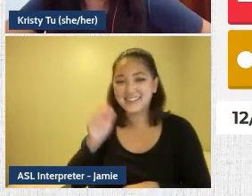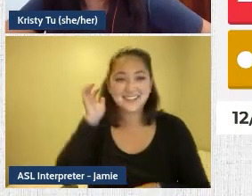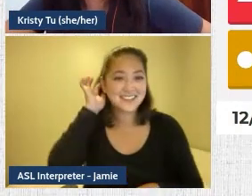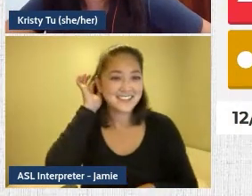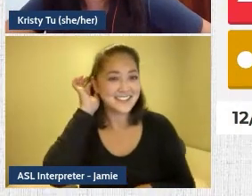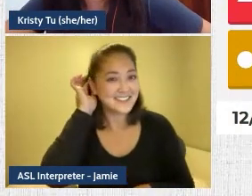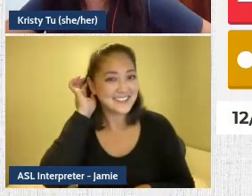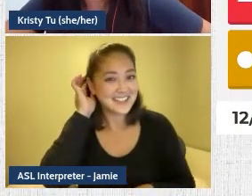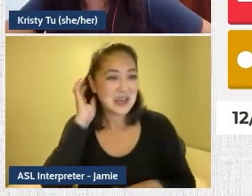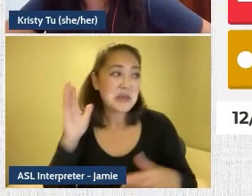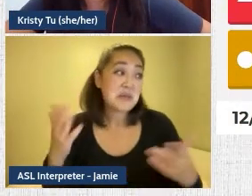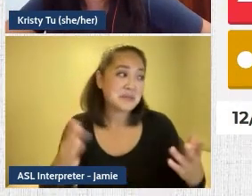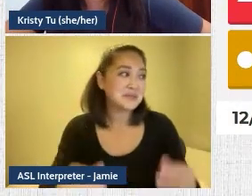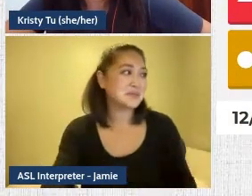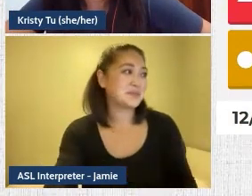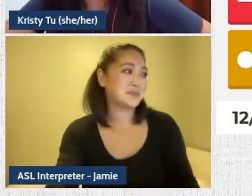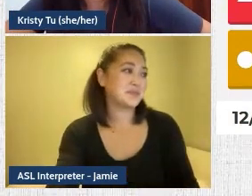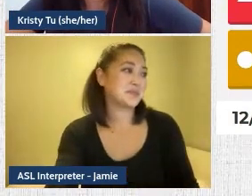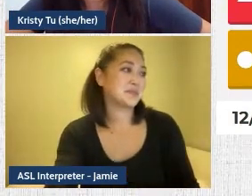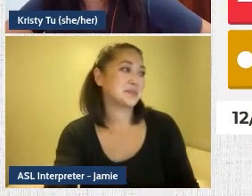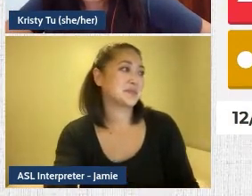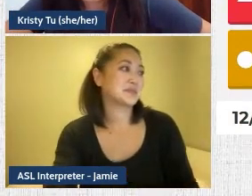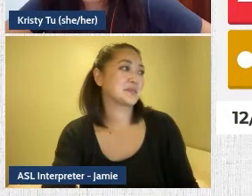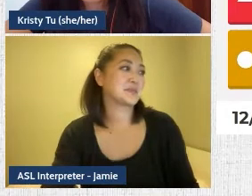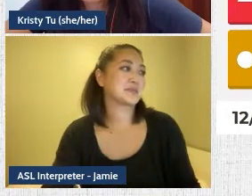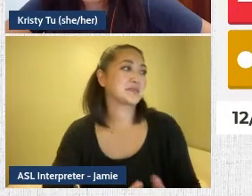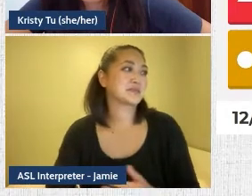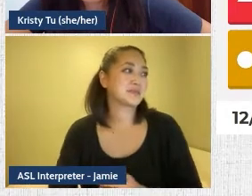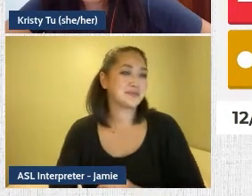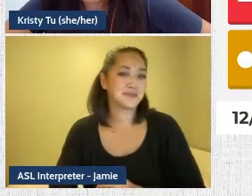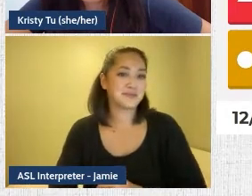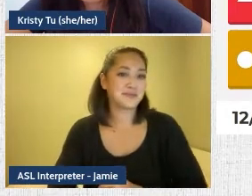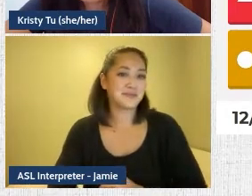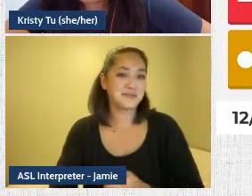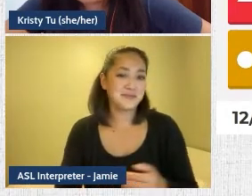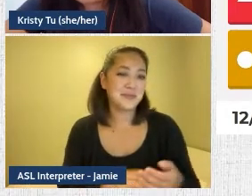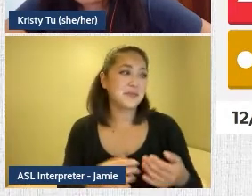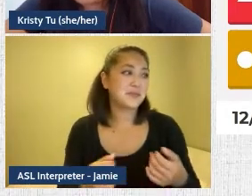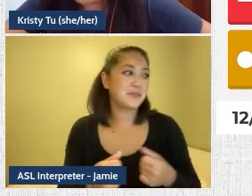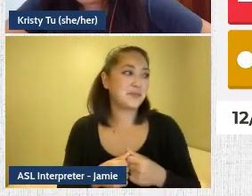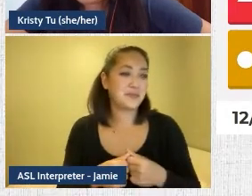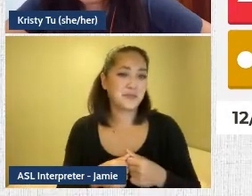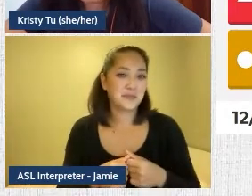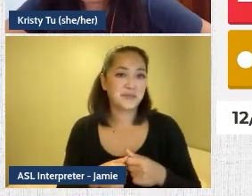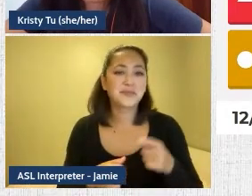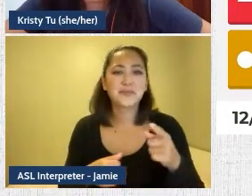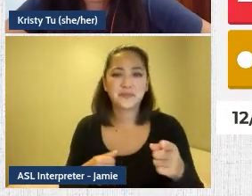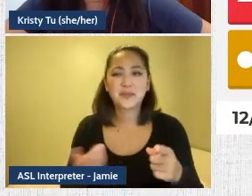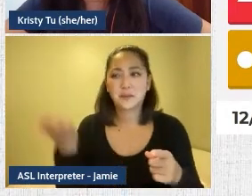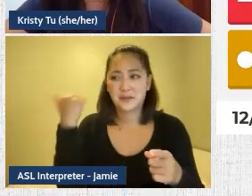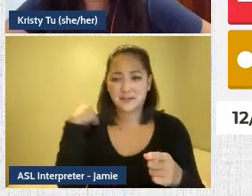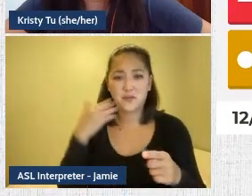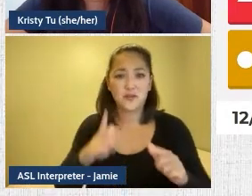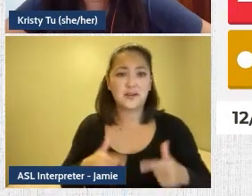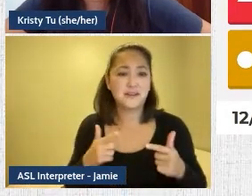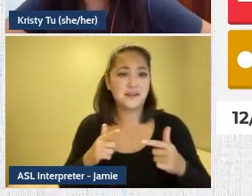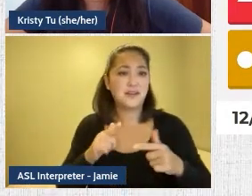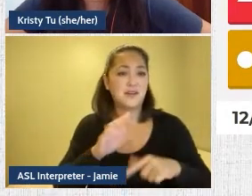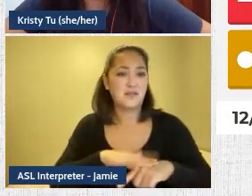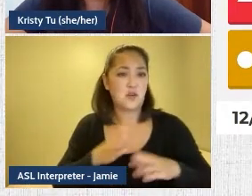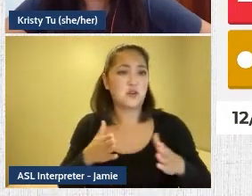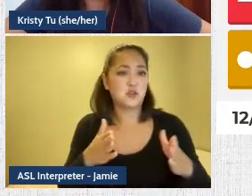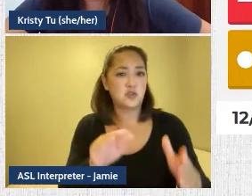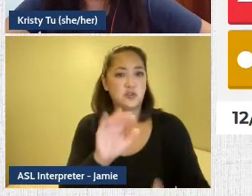what happens here. Yeah. We used to live on like clergy, so that was really, really close to. That's